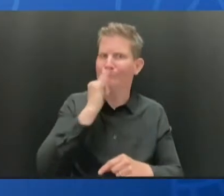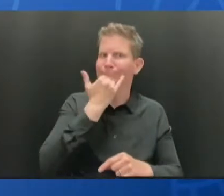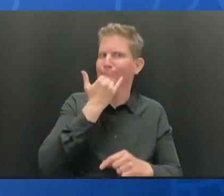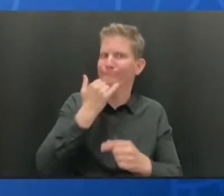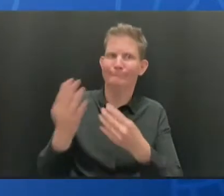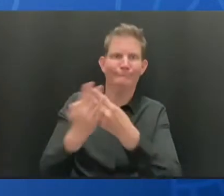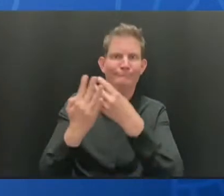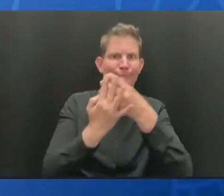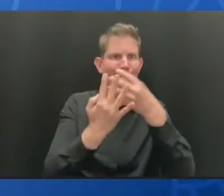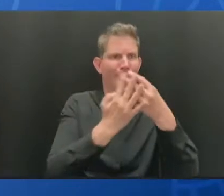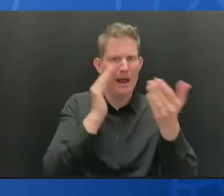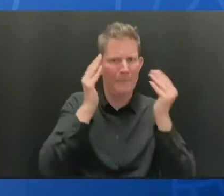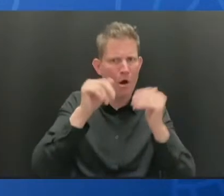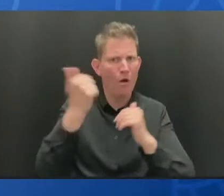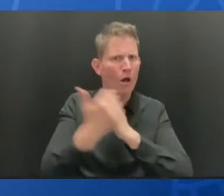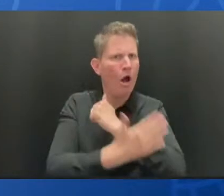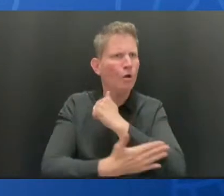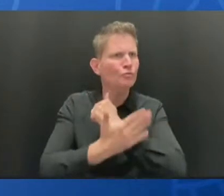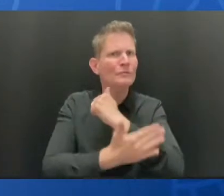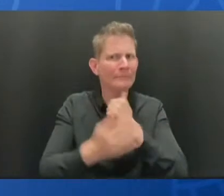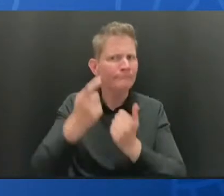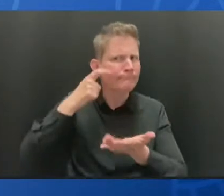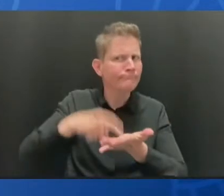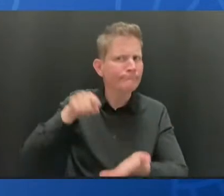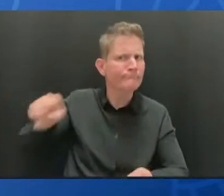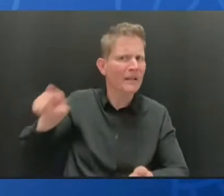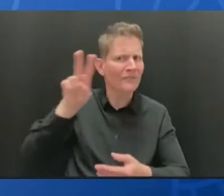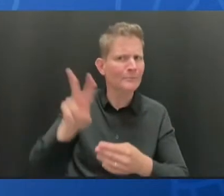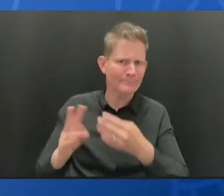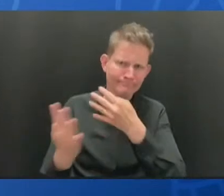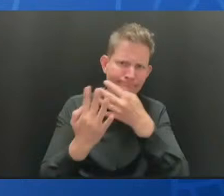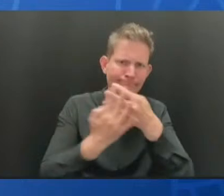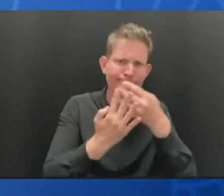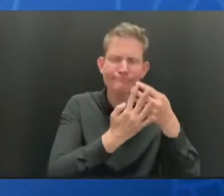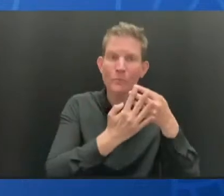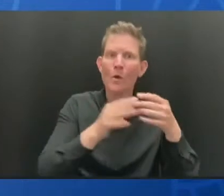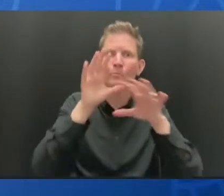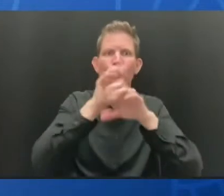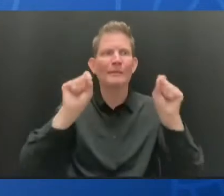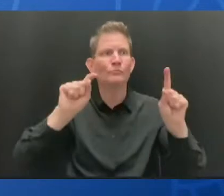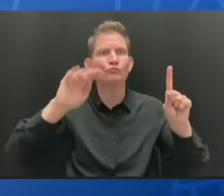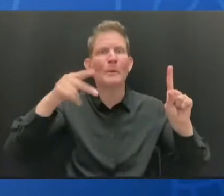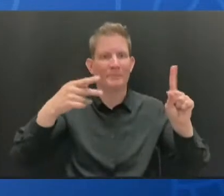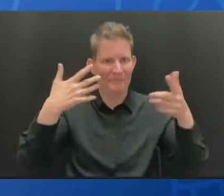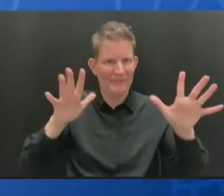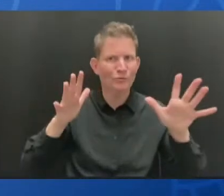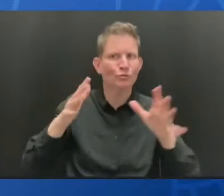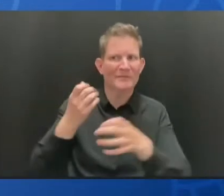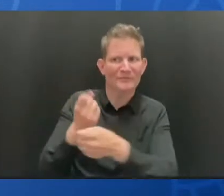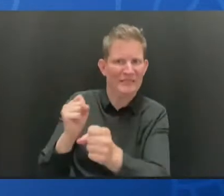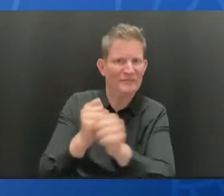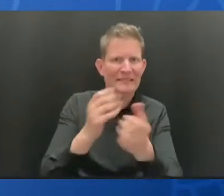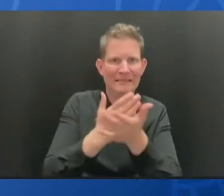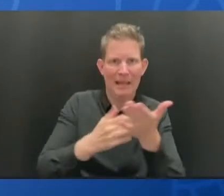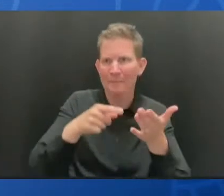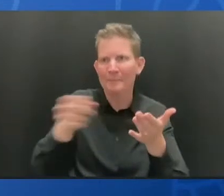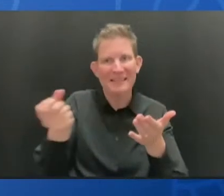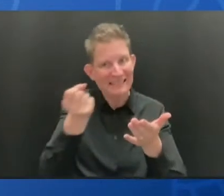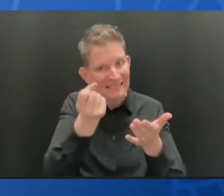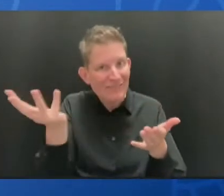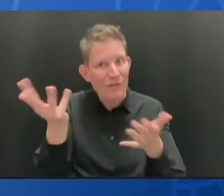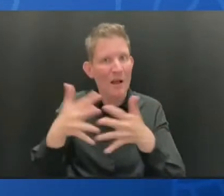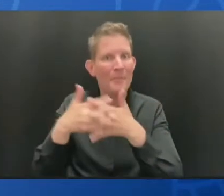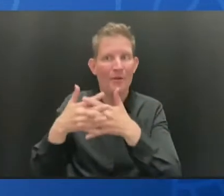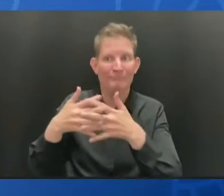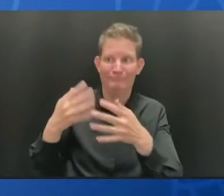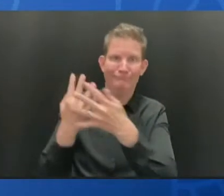has obtained freedom for several Americans wrongfully detained in Venezuela since taking office, most recently last week, and we continue to do